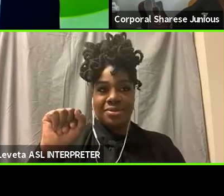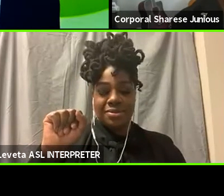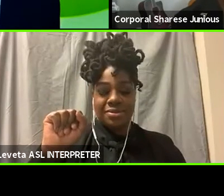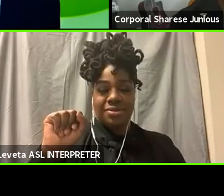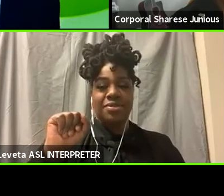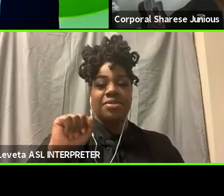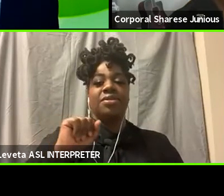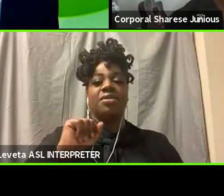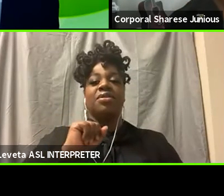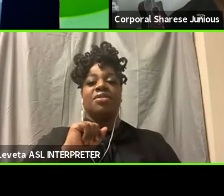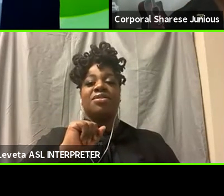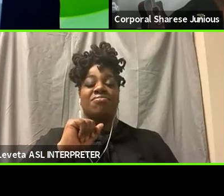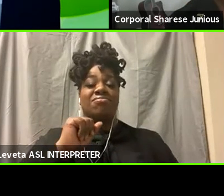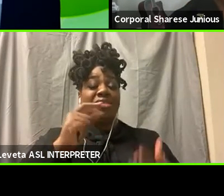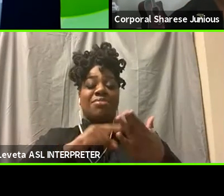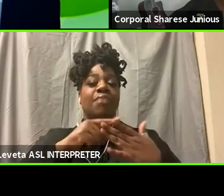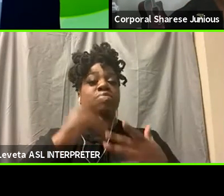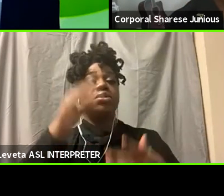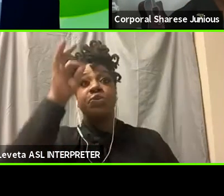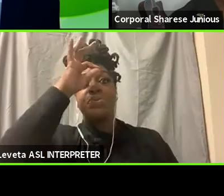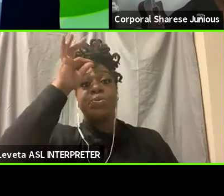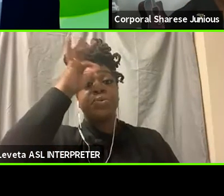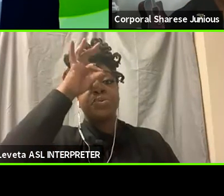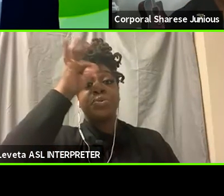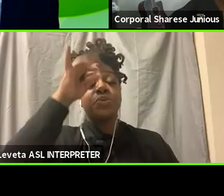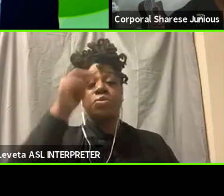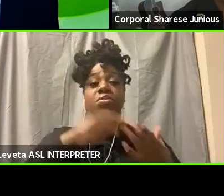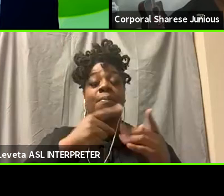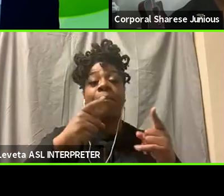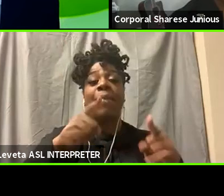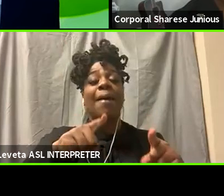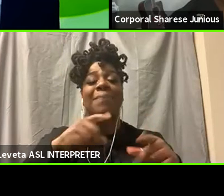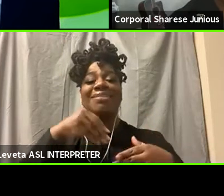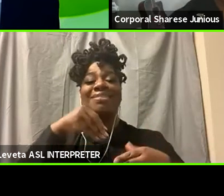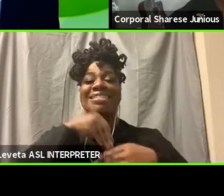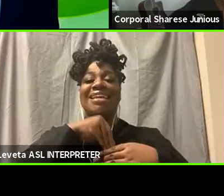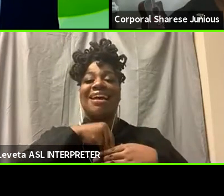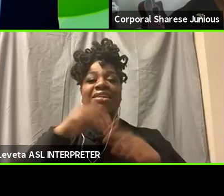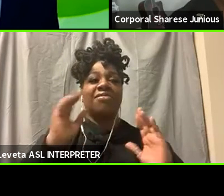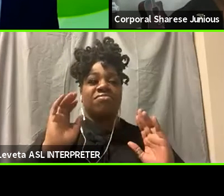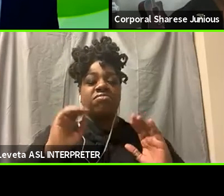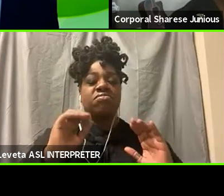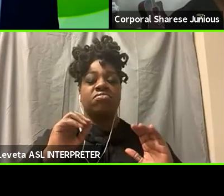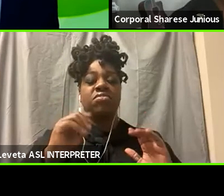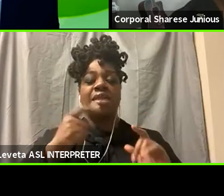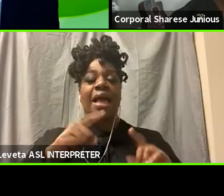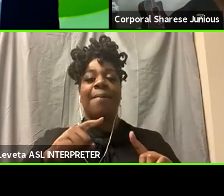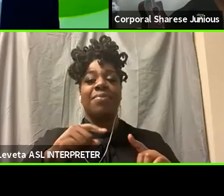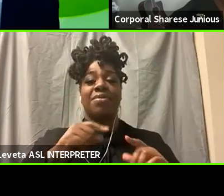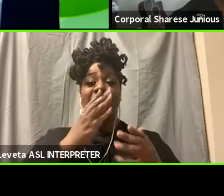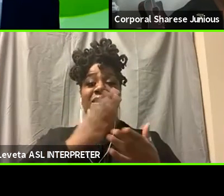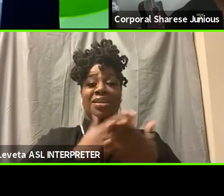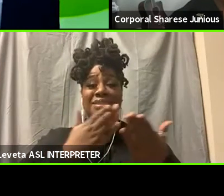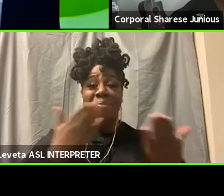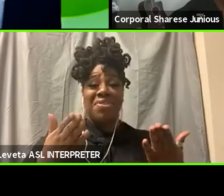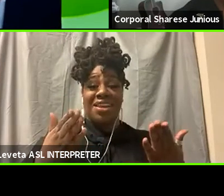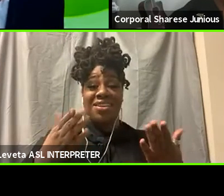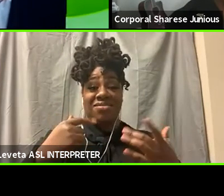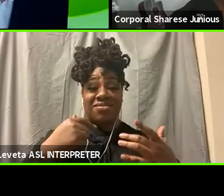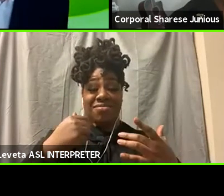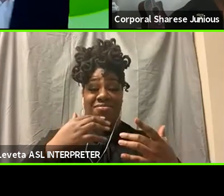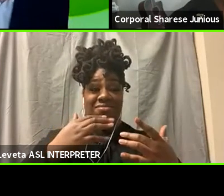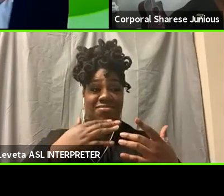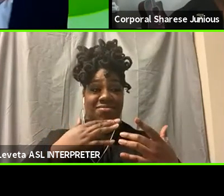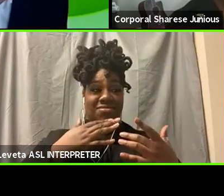always consciously aware of it, something may be implicit, but there are things I was doing that were not in line with anti-racism work at that time. I just